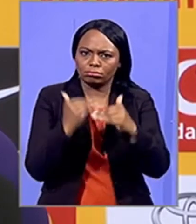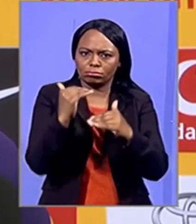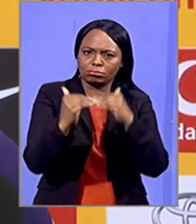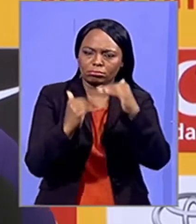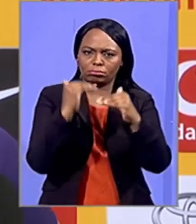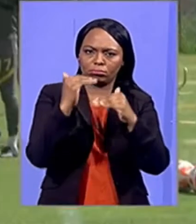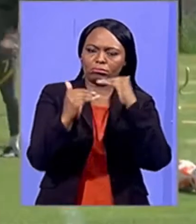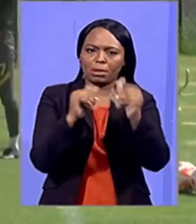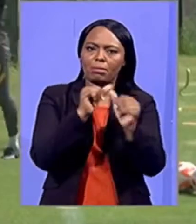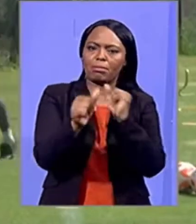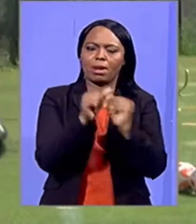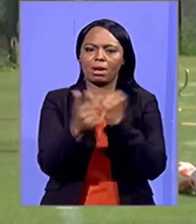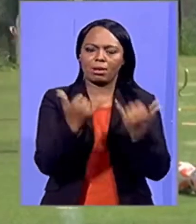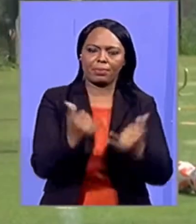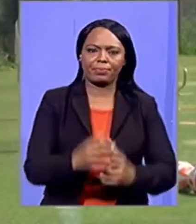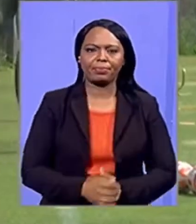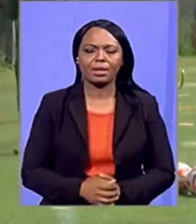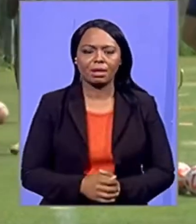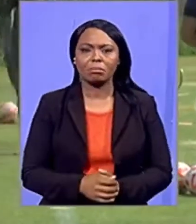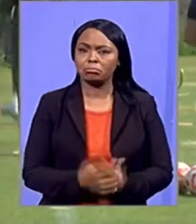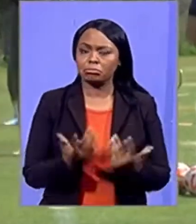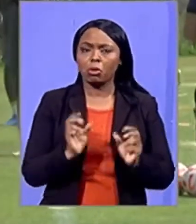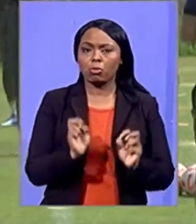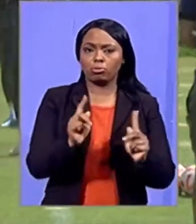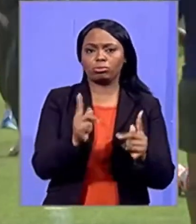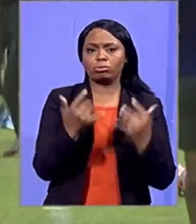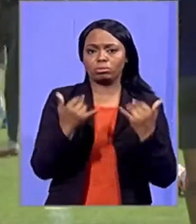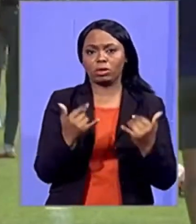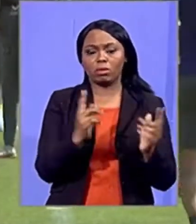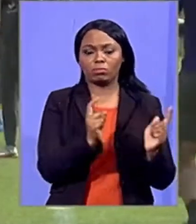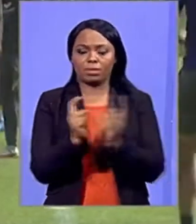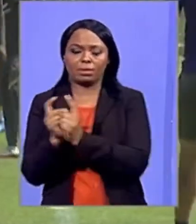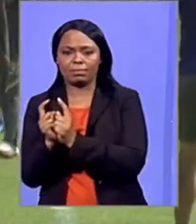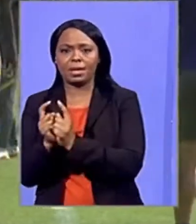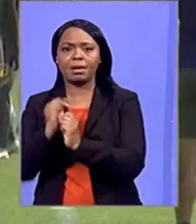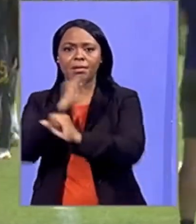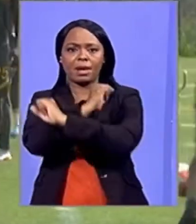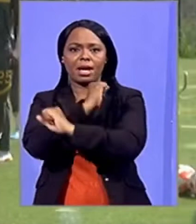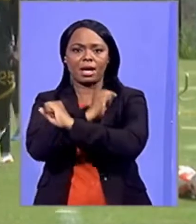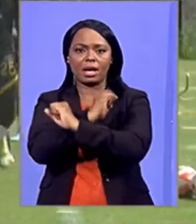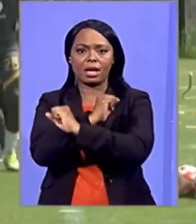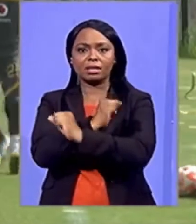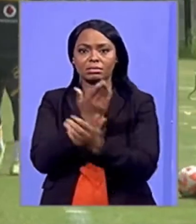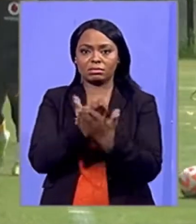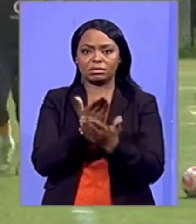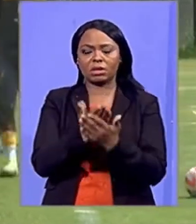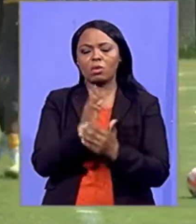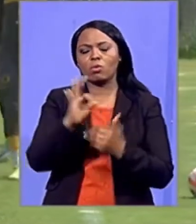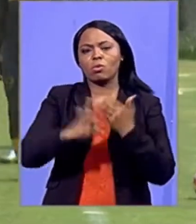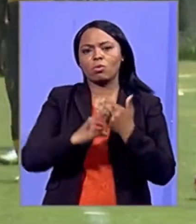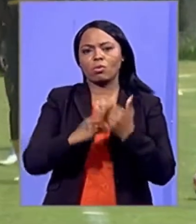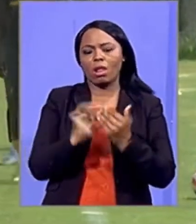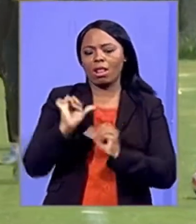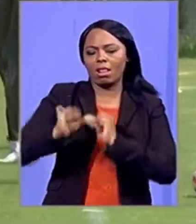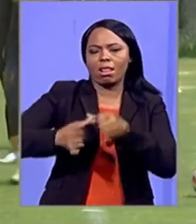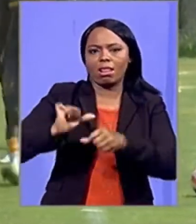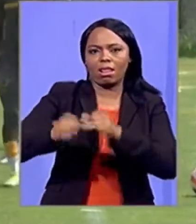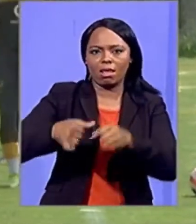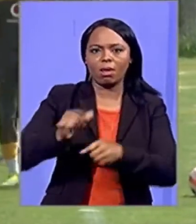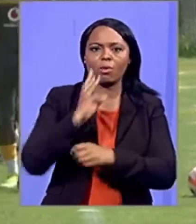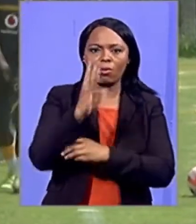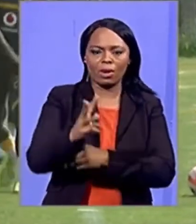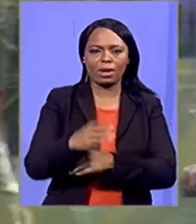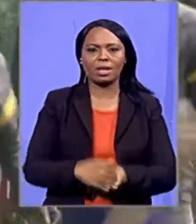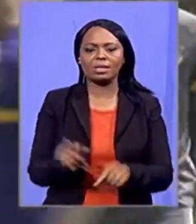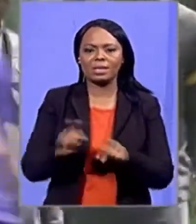getting better. Gona le kgonagalo ya gore Chiefs e raloke kgahlanong le Pirates dibeke tše tharo ka tatellano go